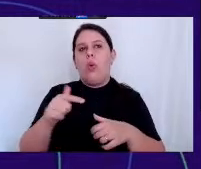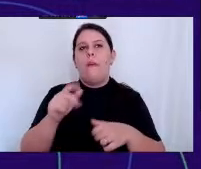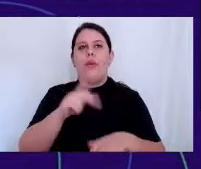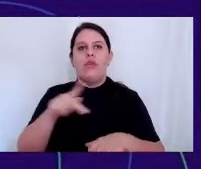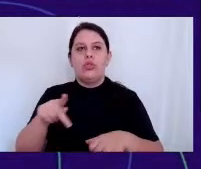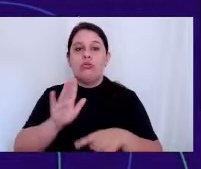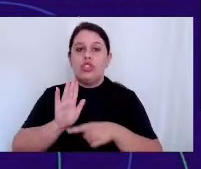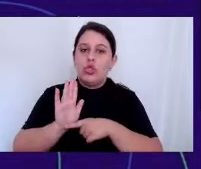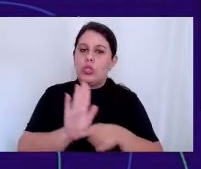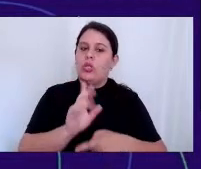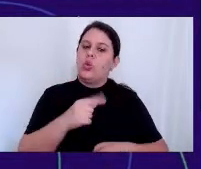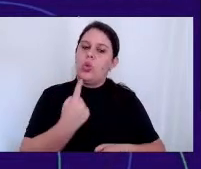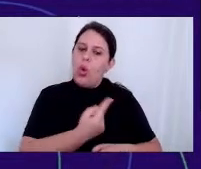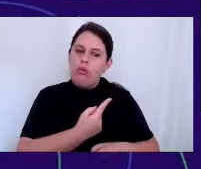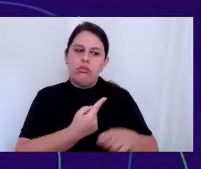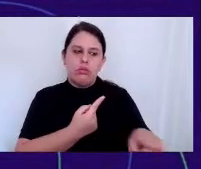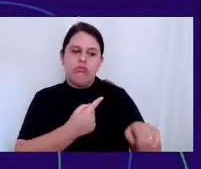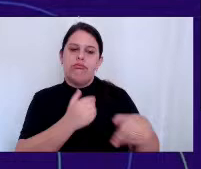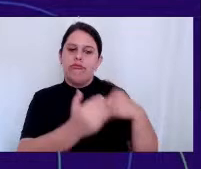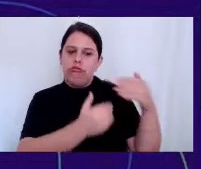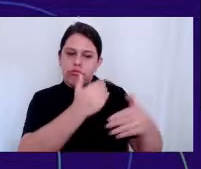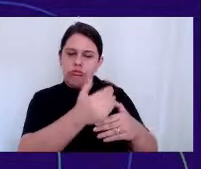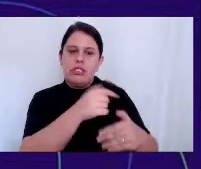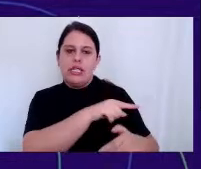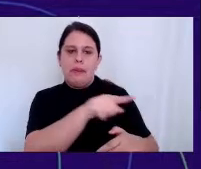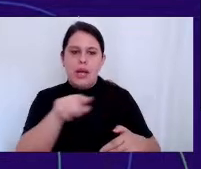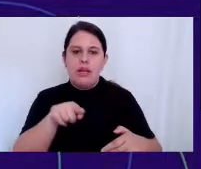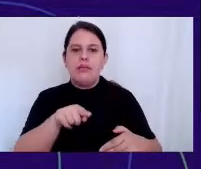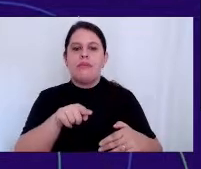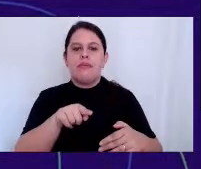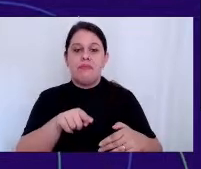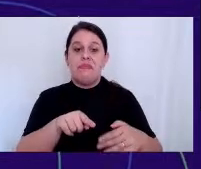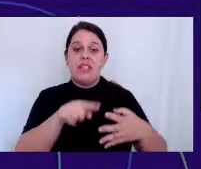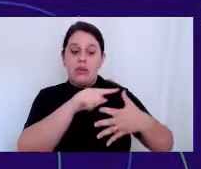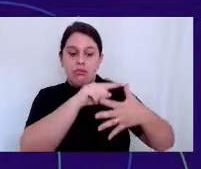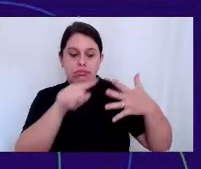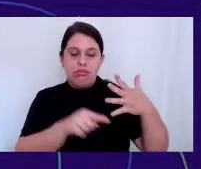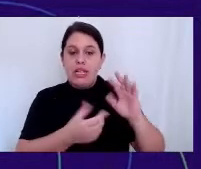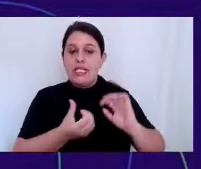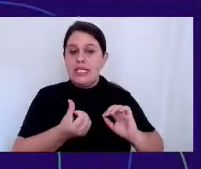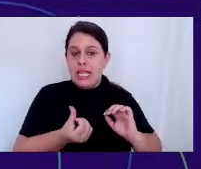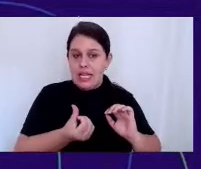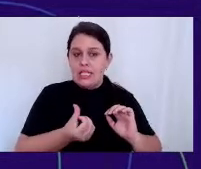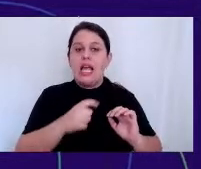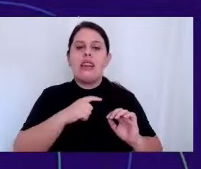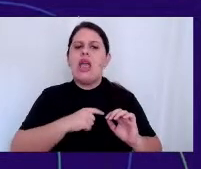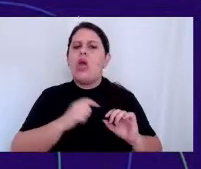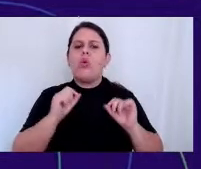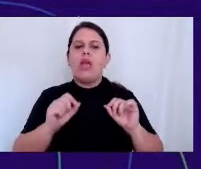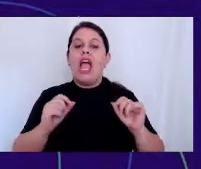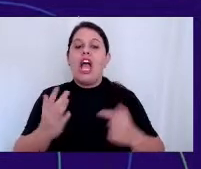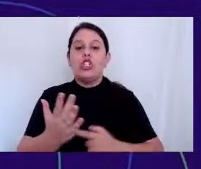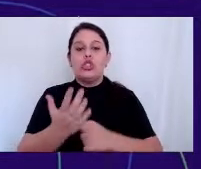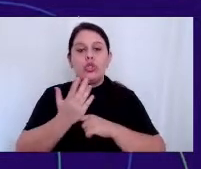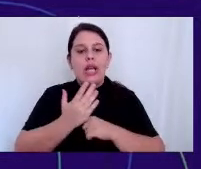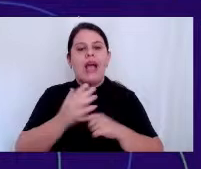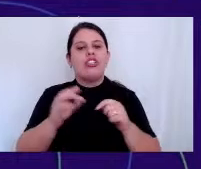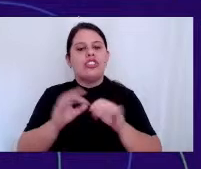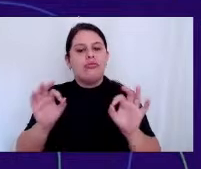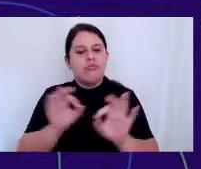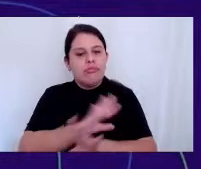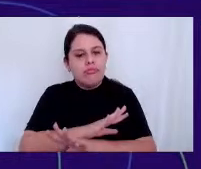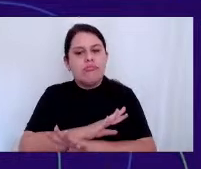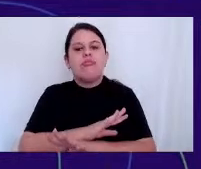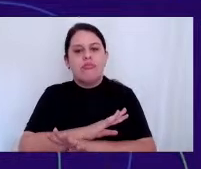these 6 bullet points would probably help us become AI ready, right? All right, so getting started, as